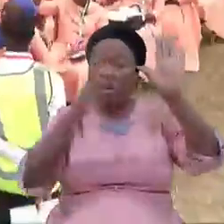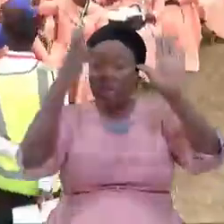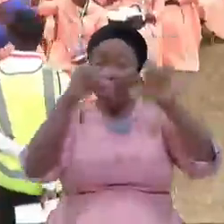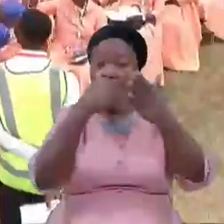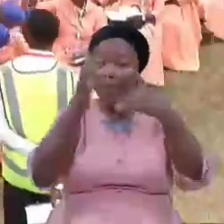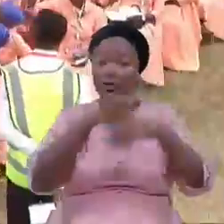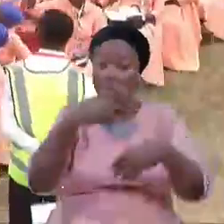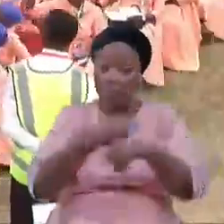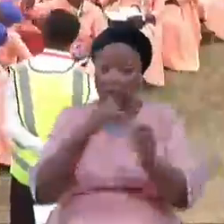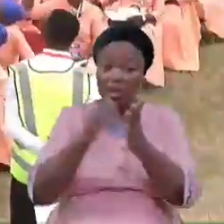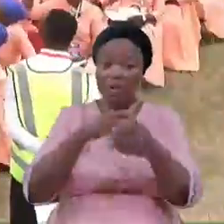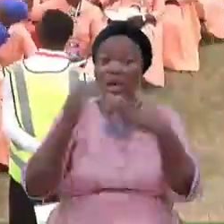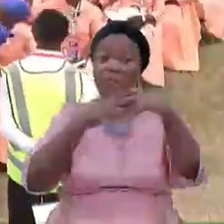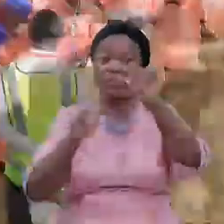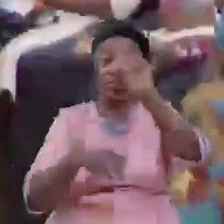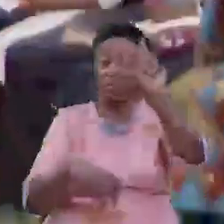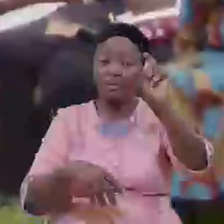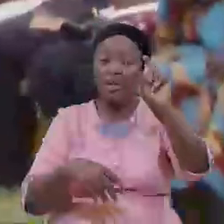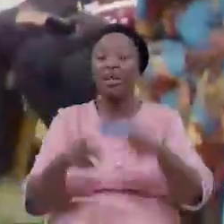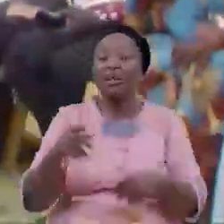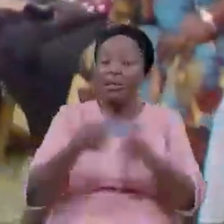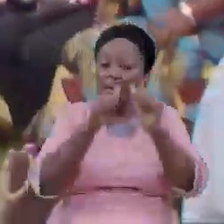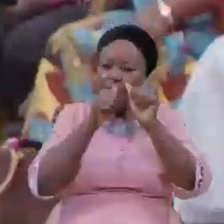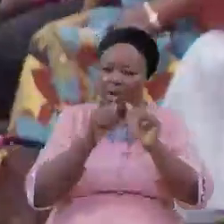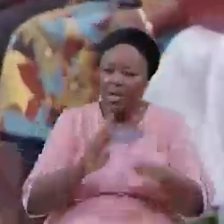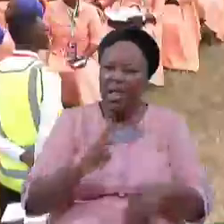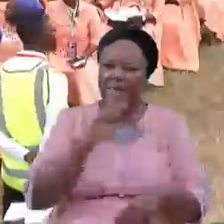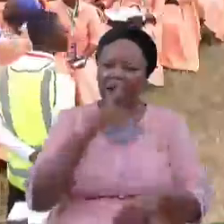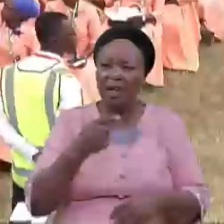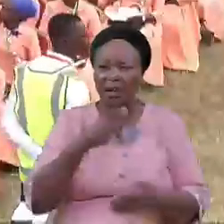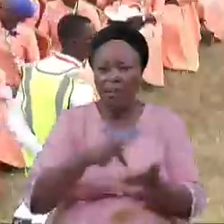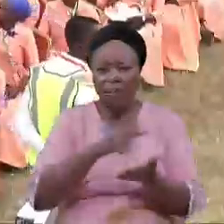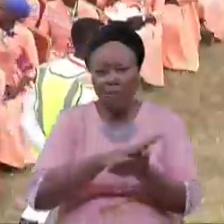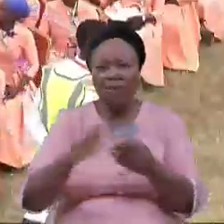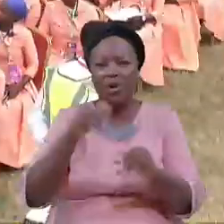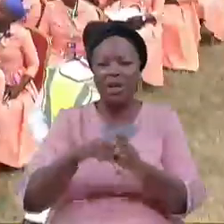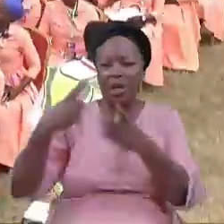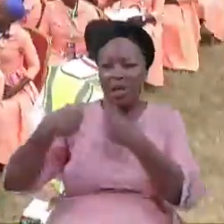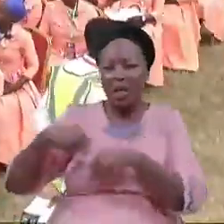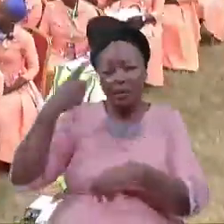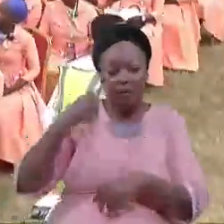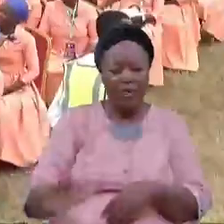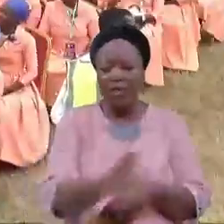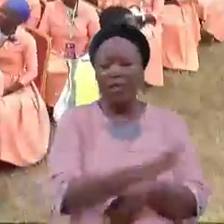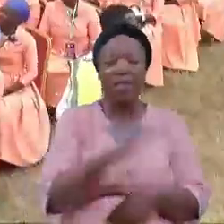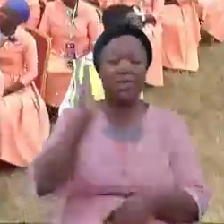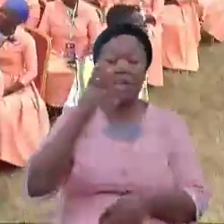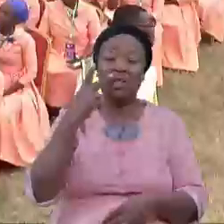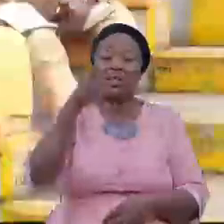there. Blessed are the pure in heart, for they shall see God.